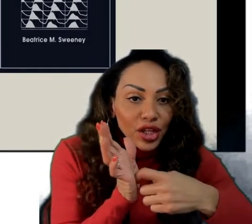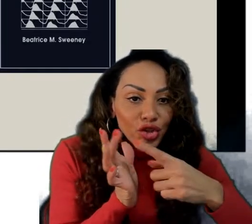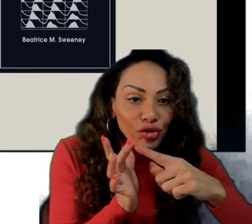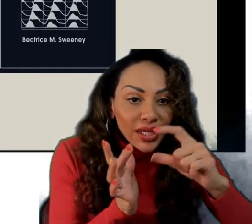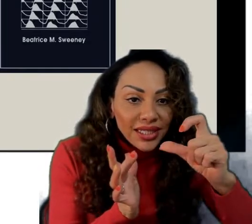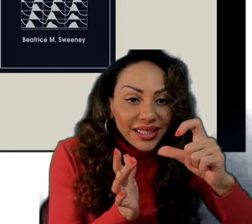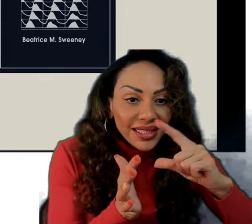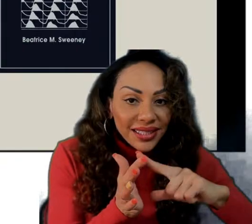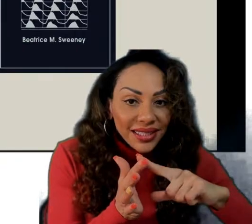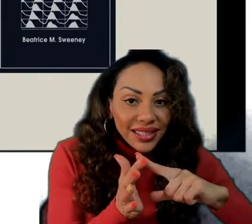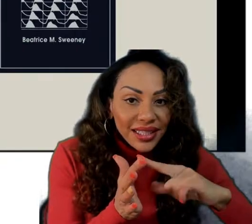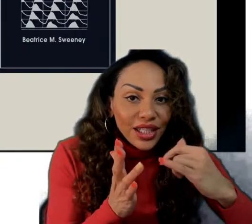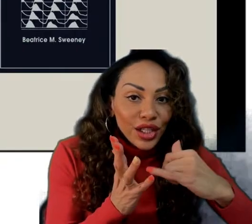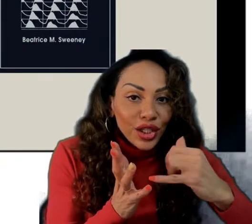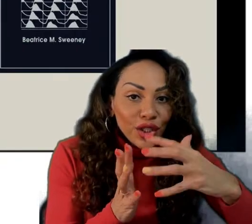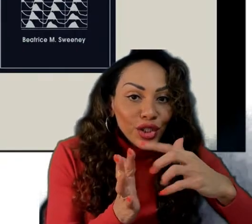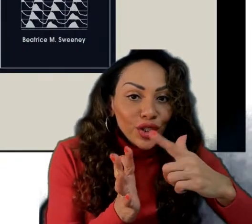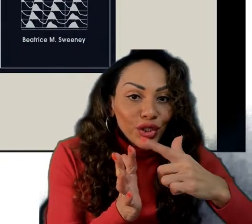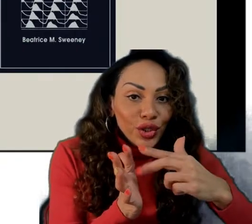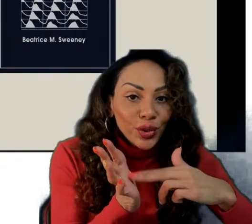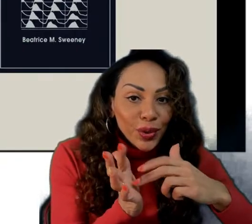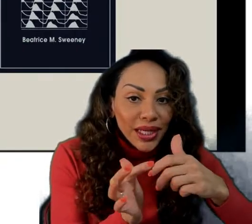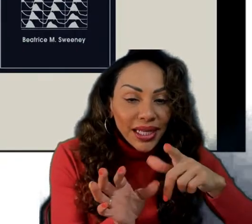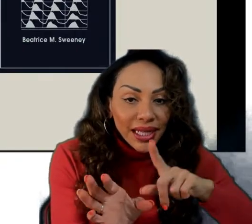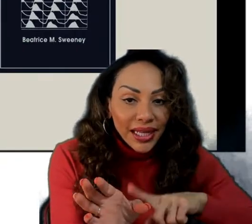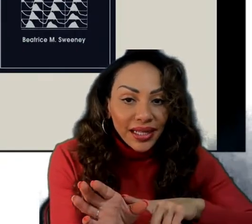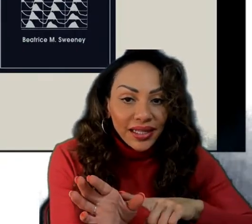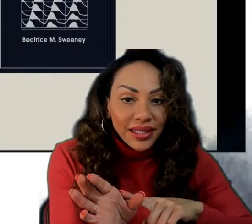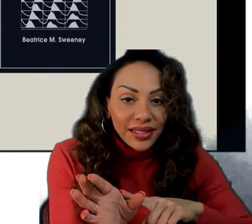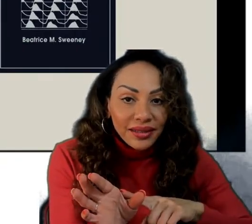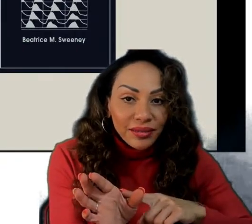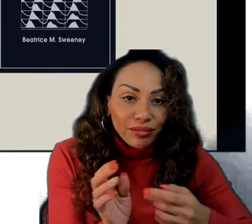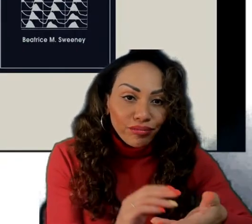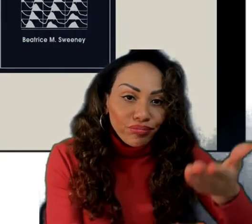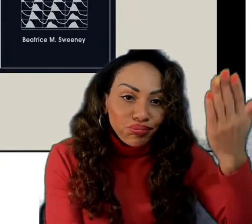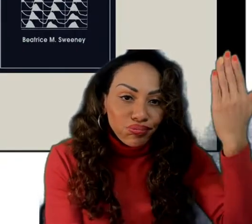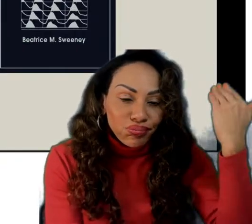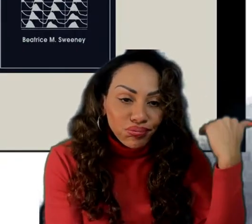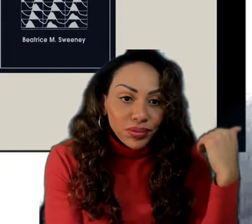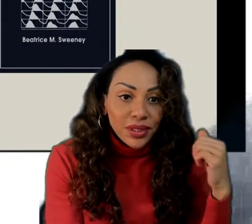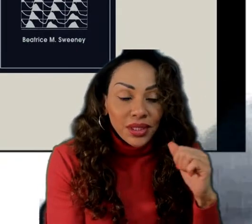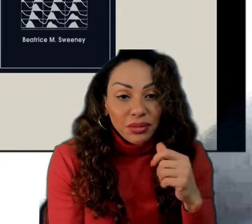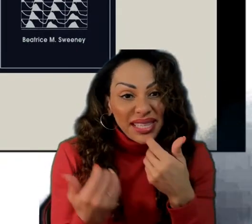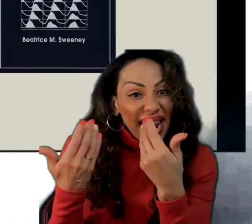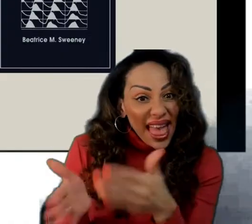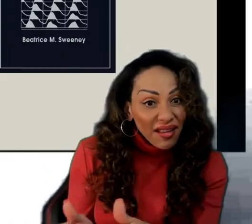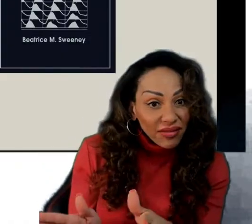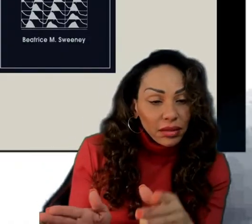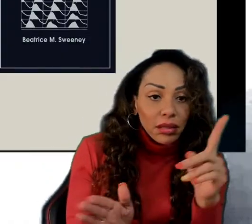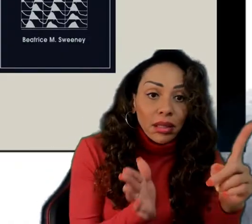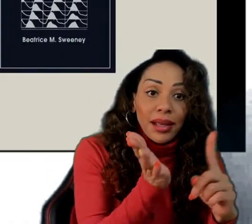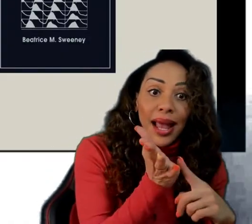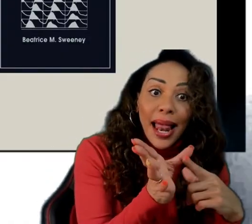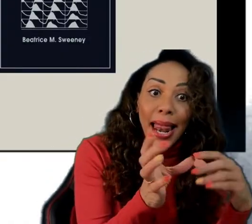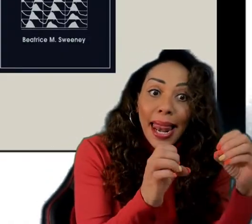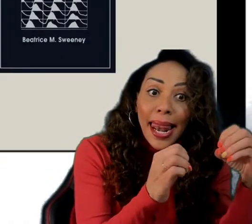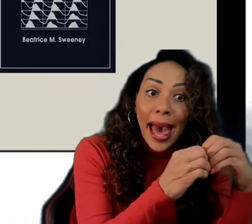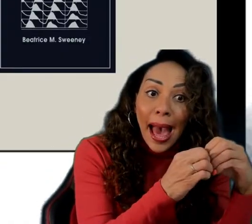and was left in her lab, and it was actually her lab partner after she had passed away who sent it to be studied